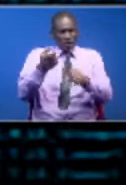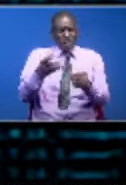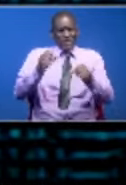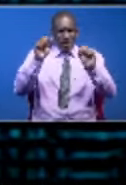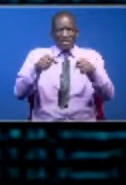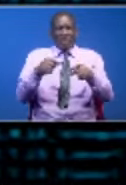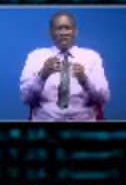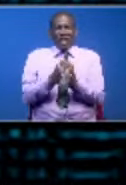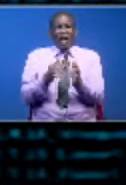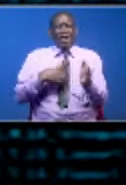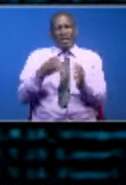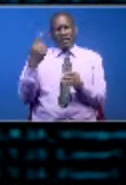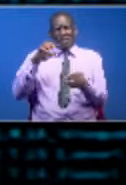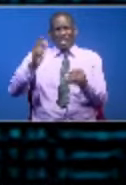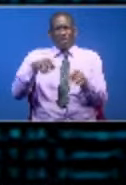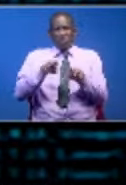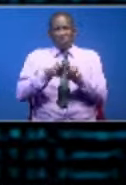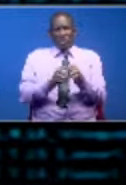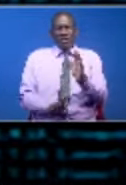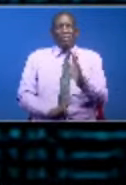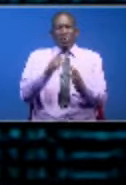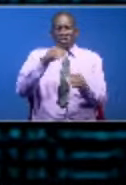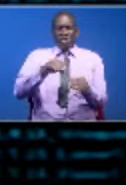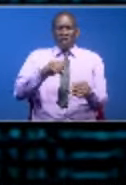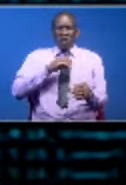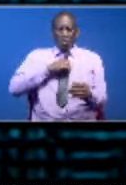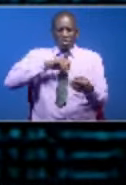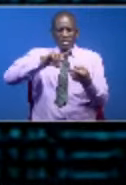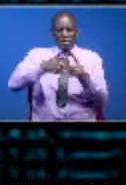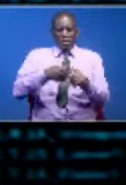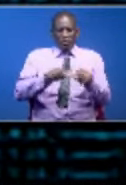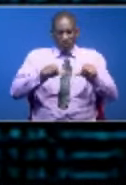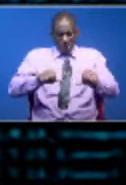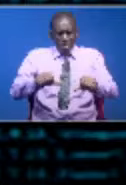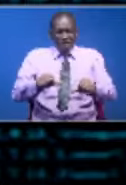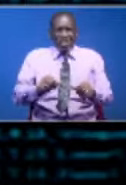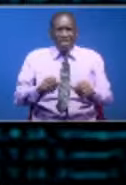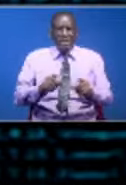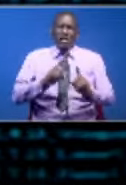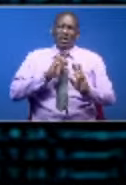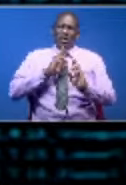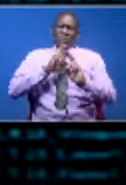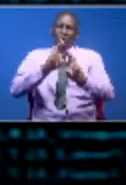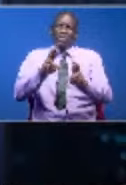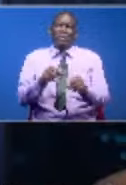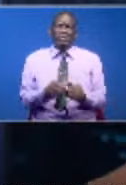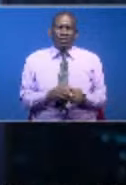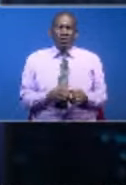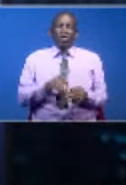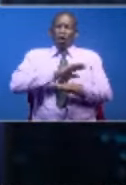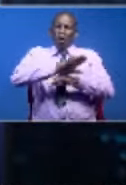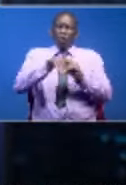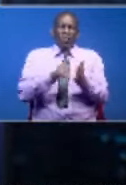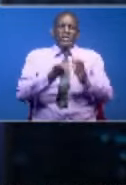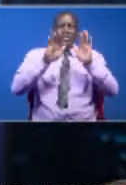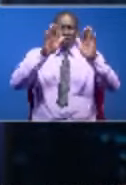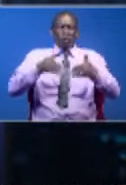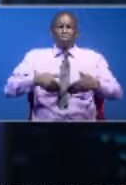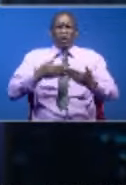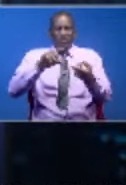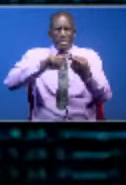And I understand Kenya is also developing its own local standards for sustainability reporting. So all of that is important to provide a